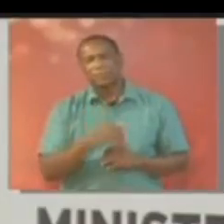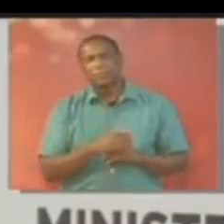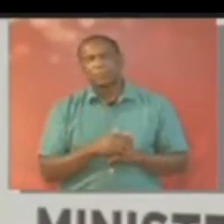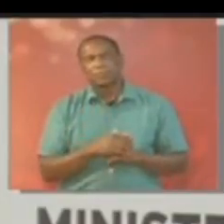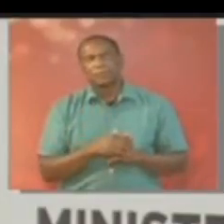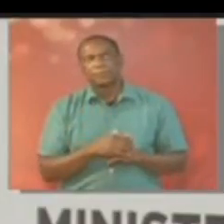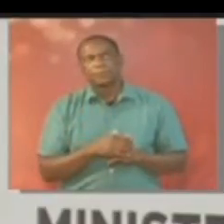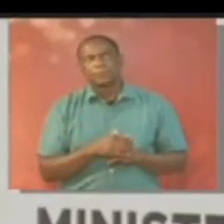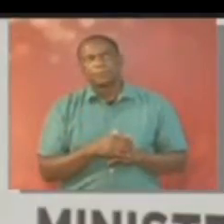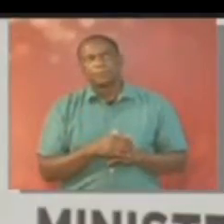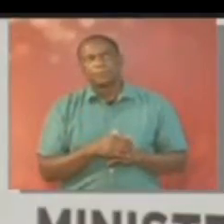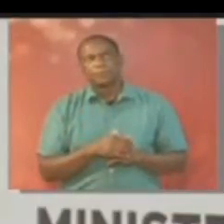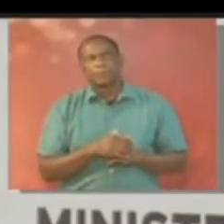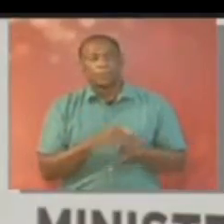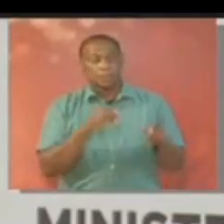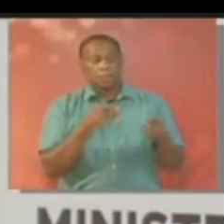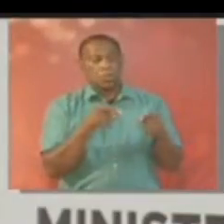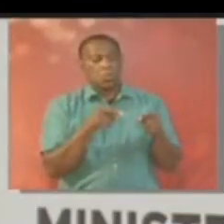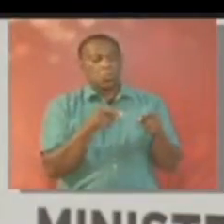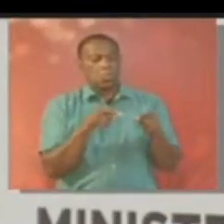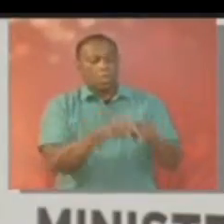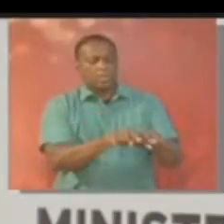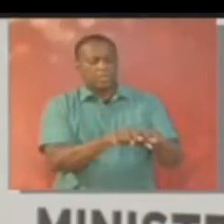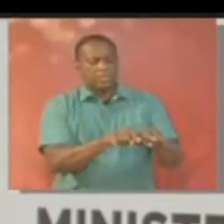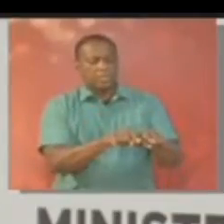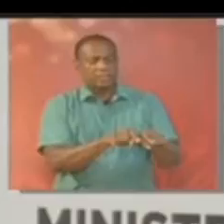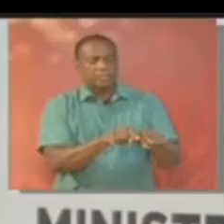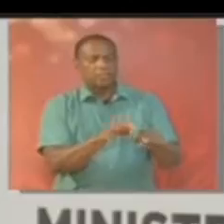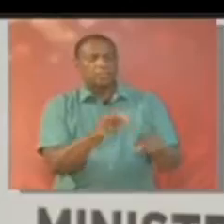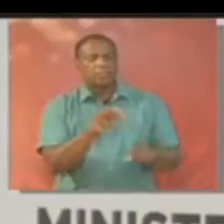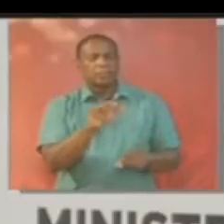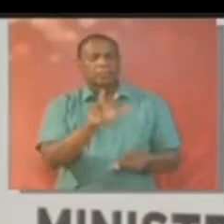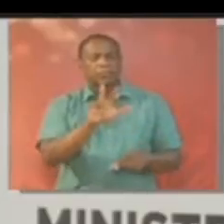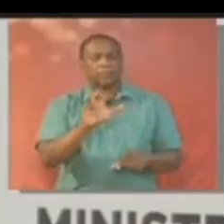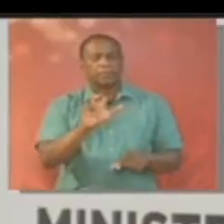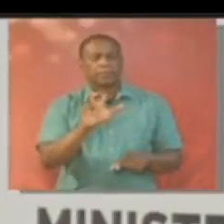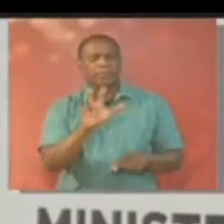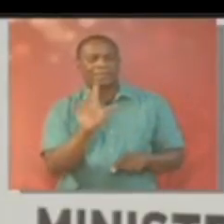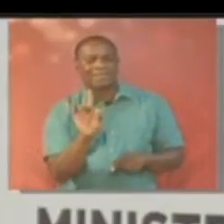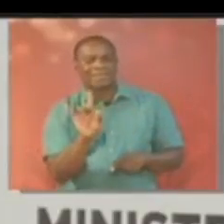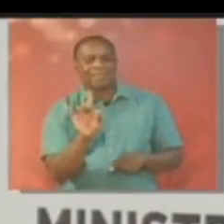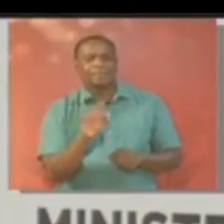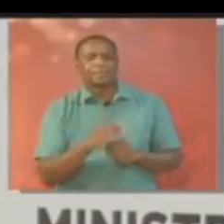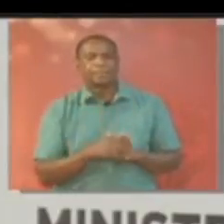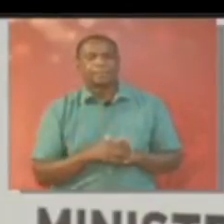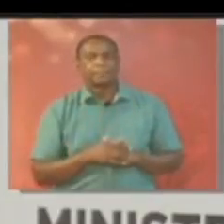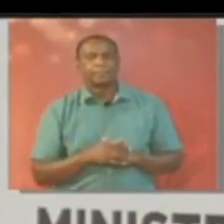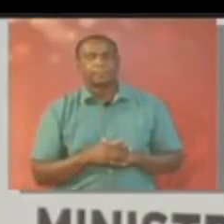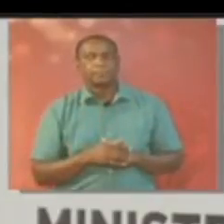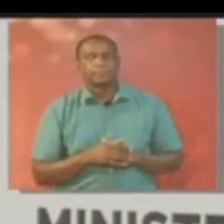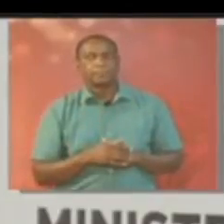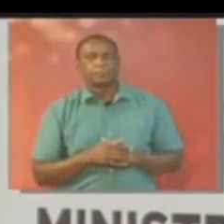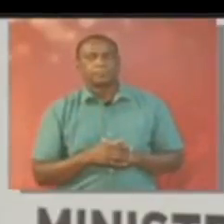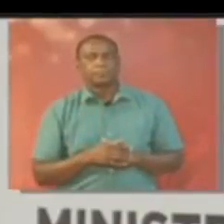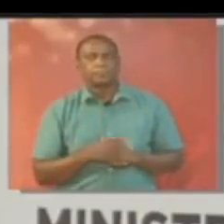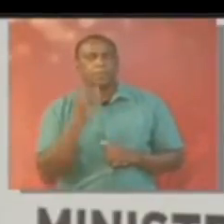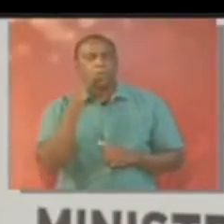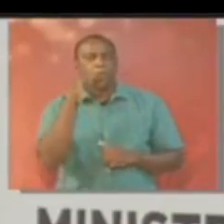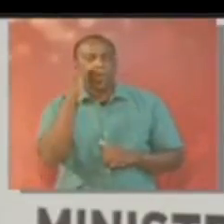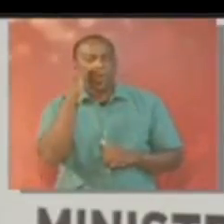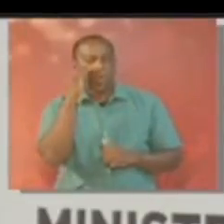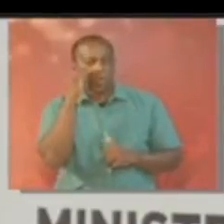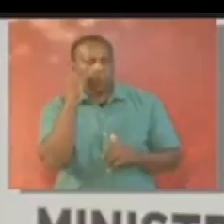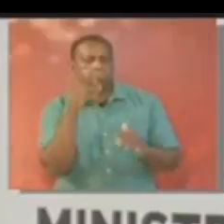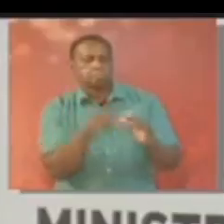338. We are almost at maximum capacity in that regard. And total persons in home isolation are now at